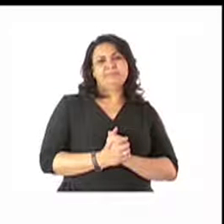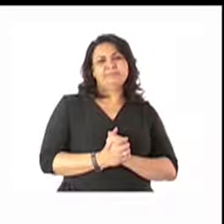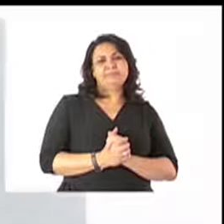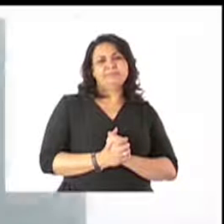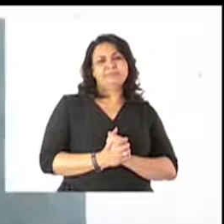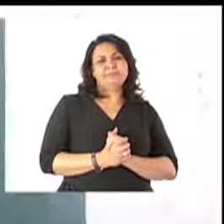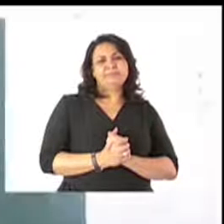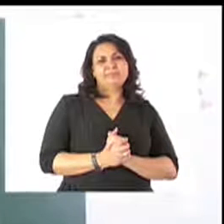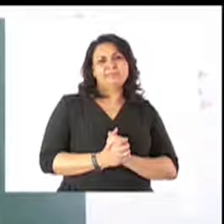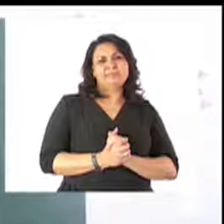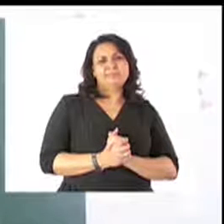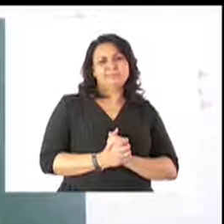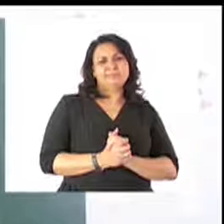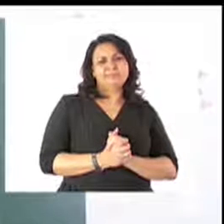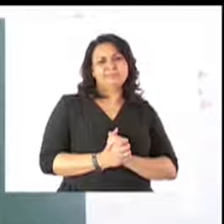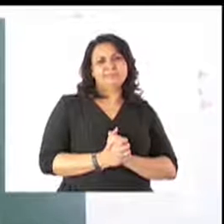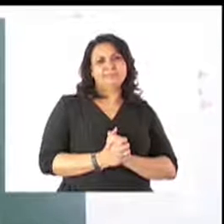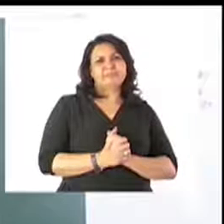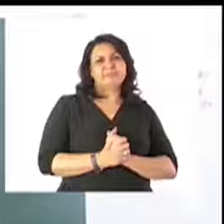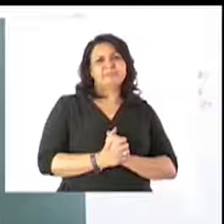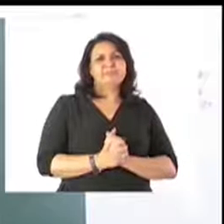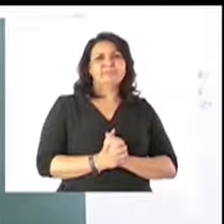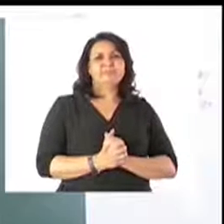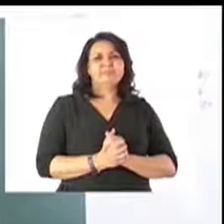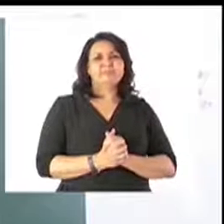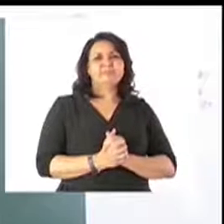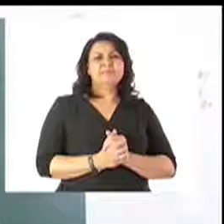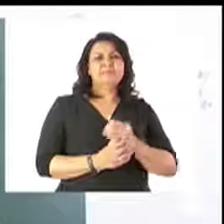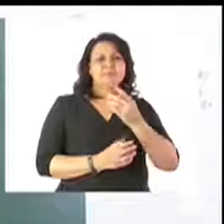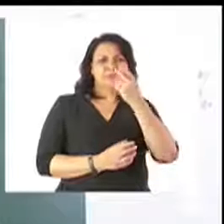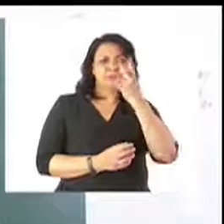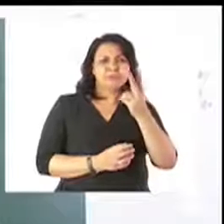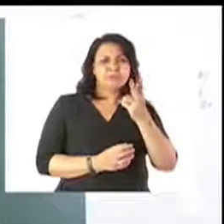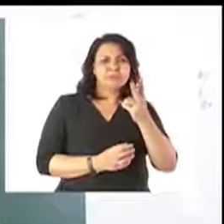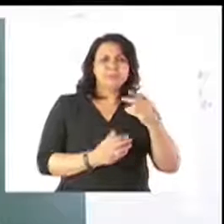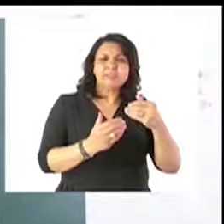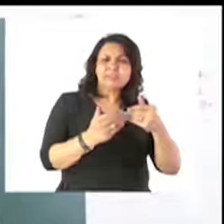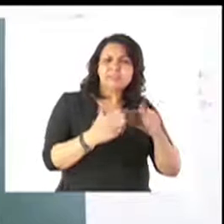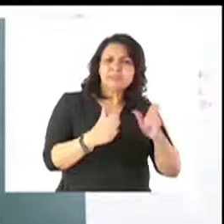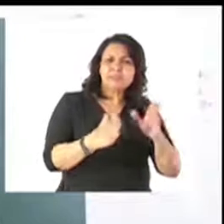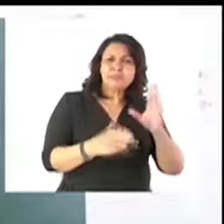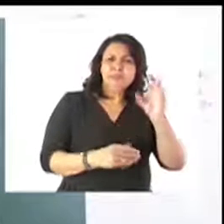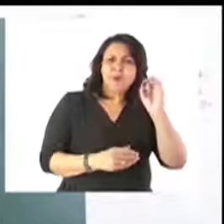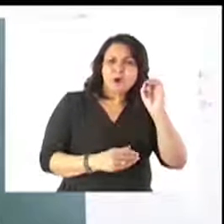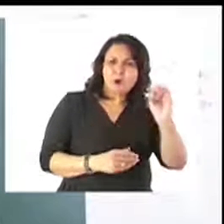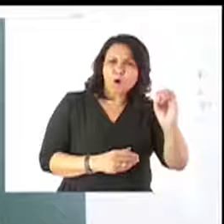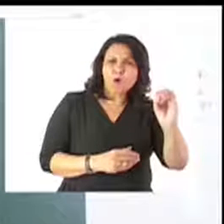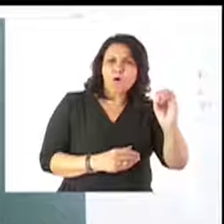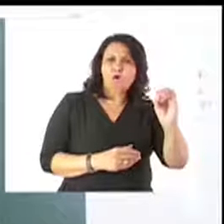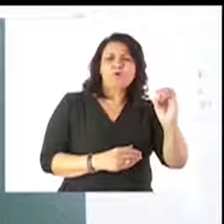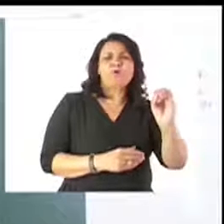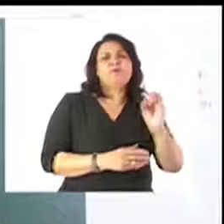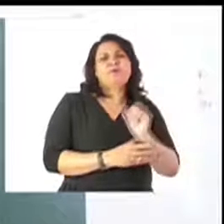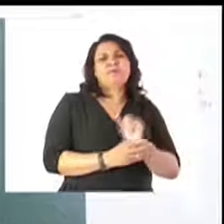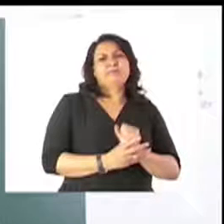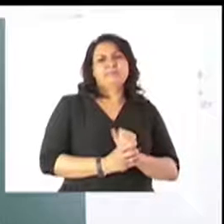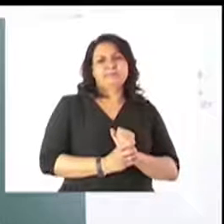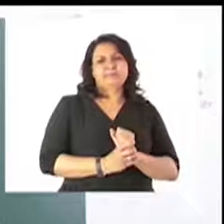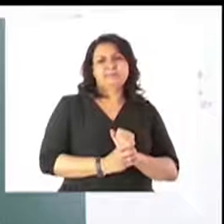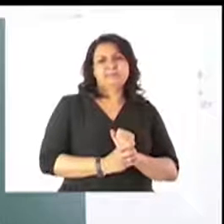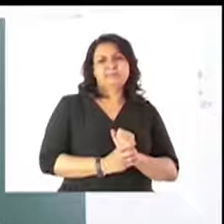the word and you can hear the sound, oh, draw the picture next to it.